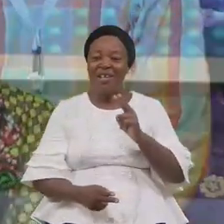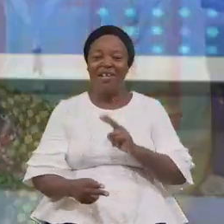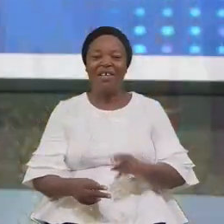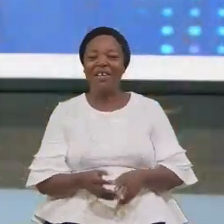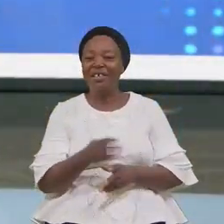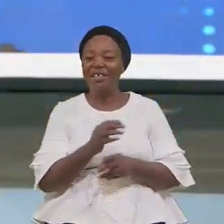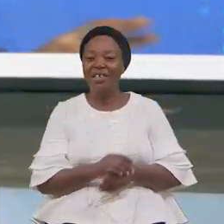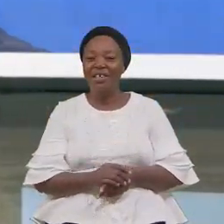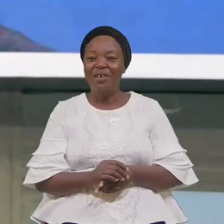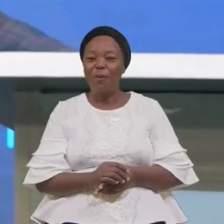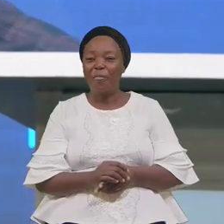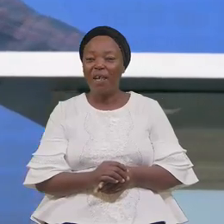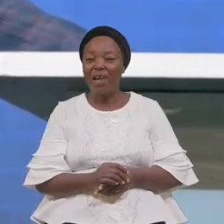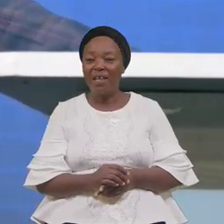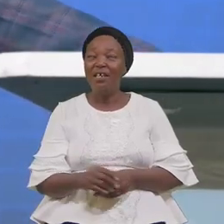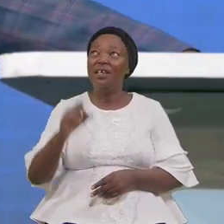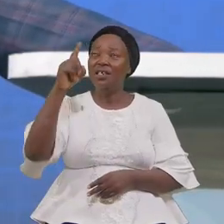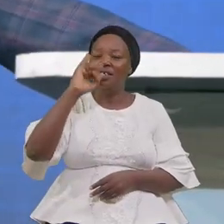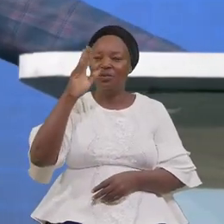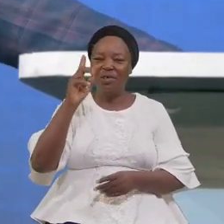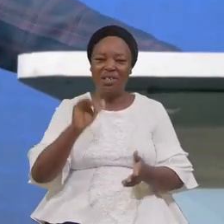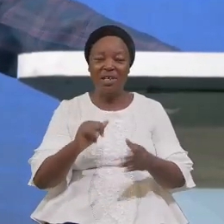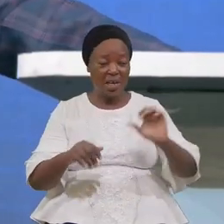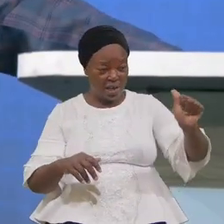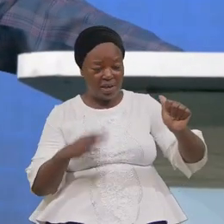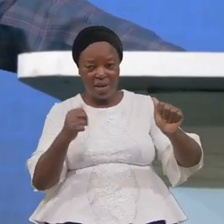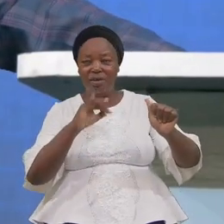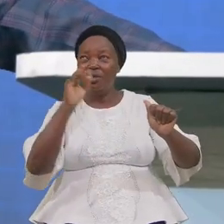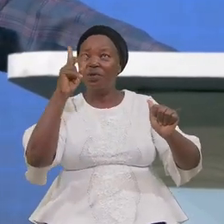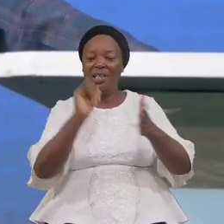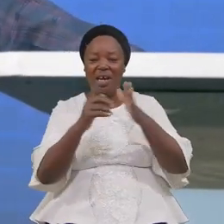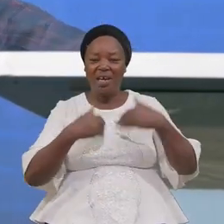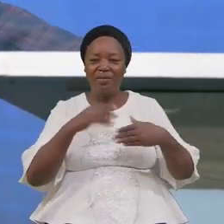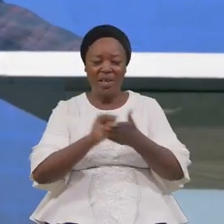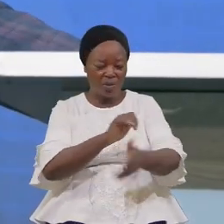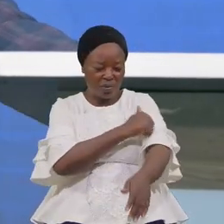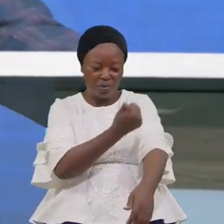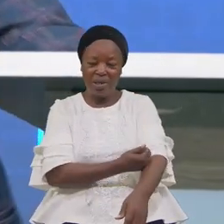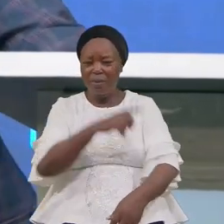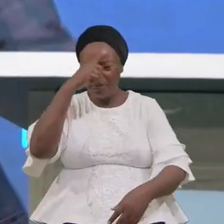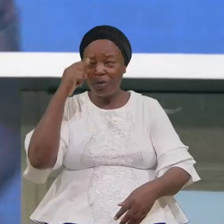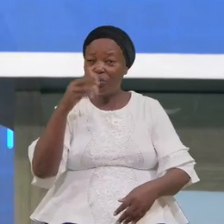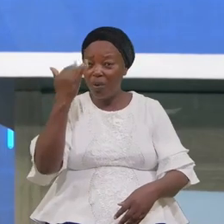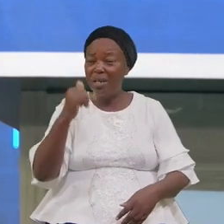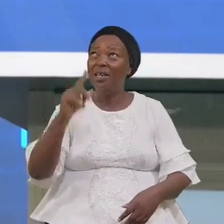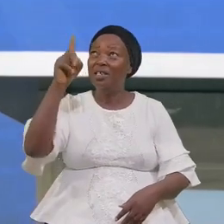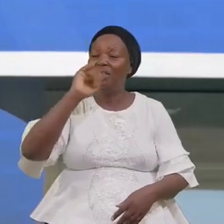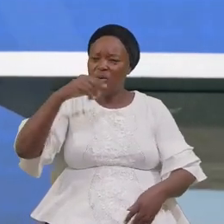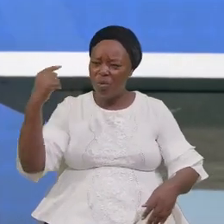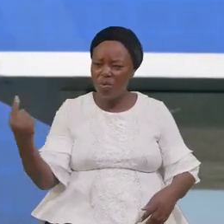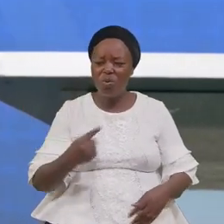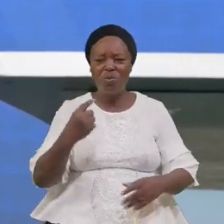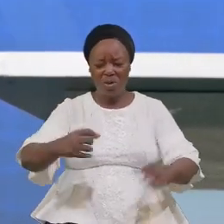one that has that authority. He is always able. And because of that